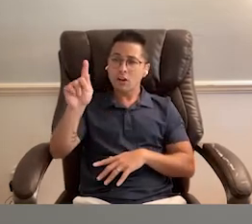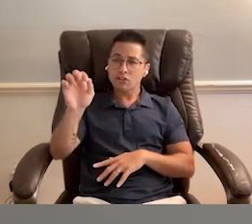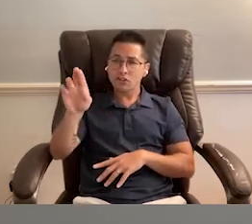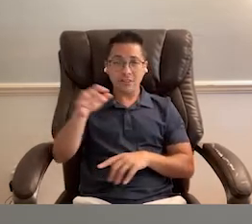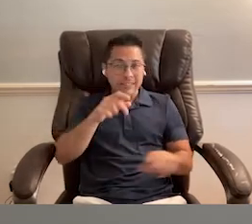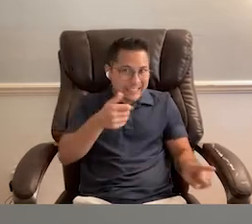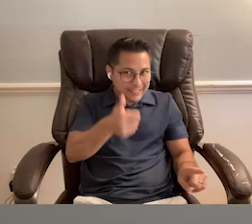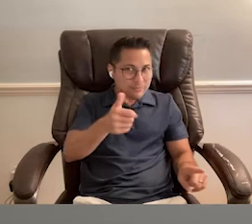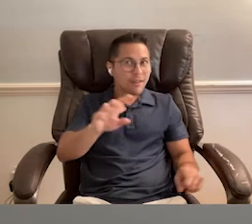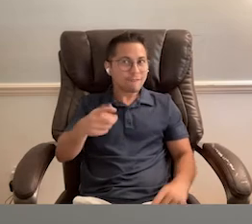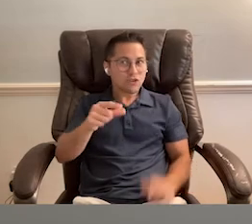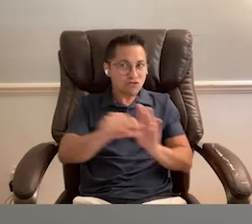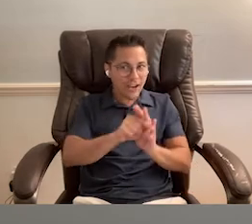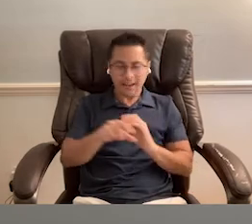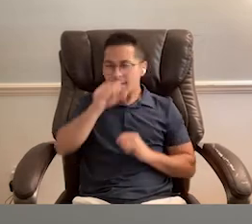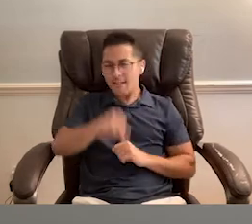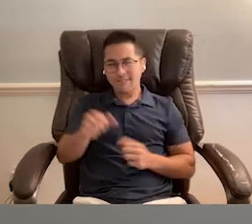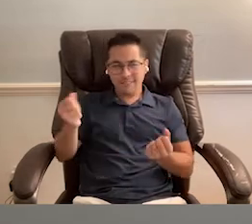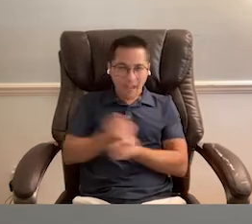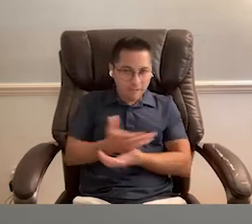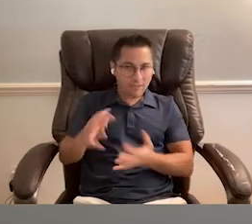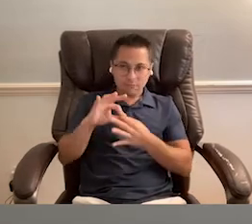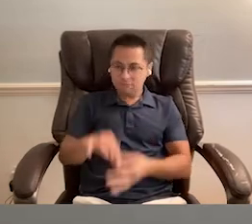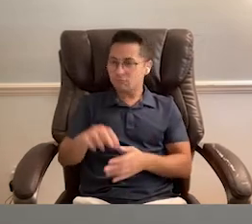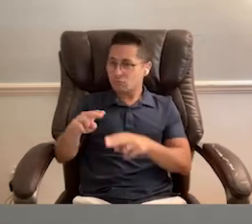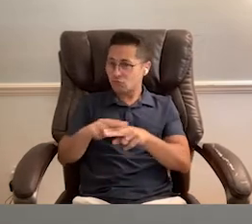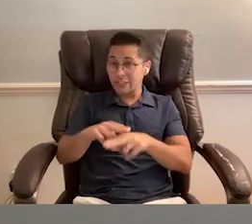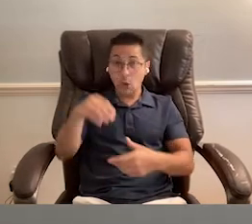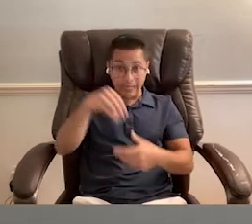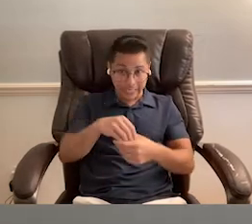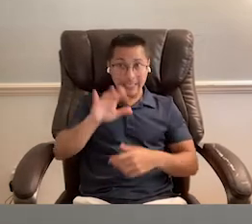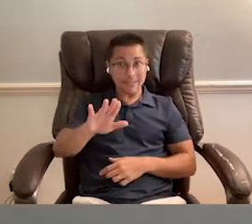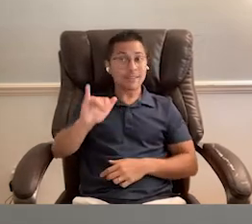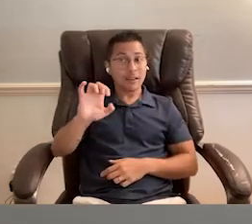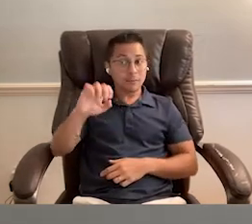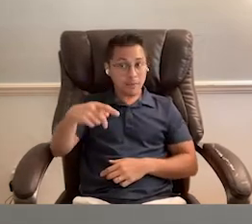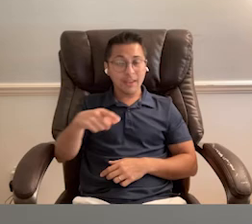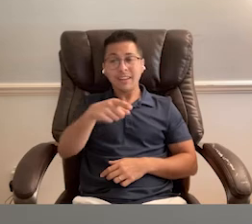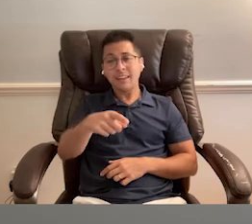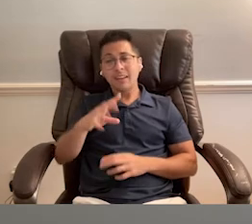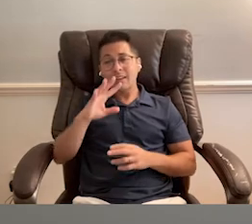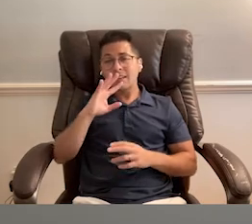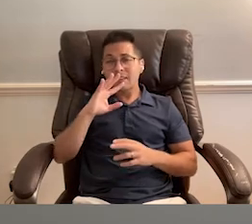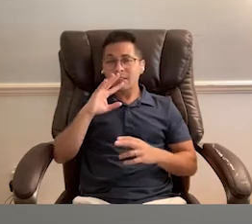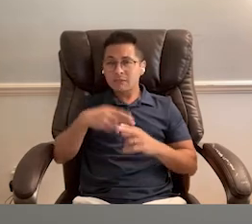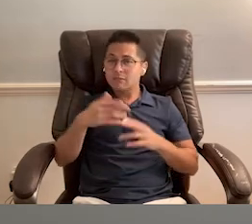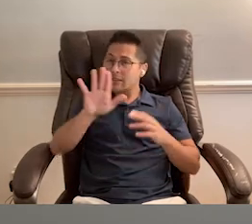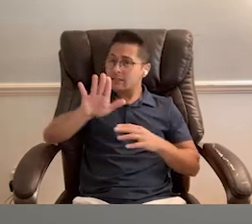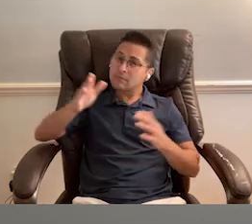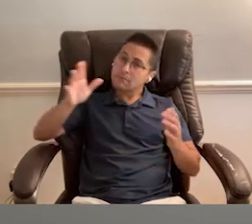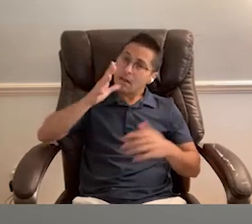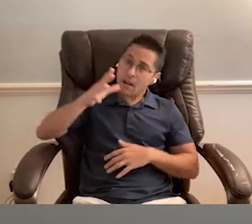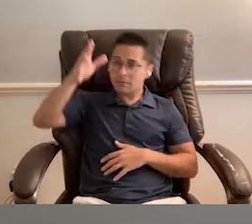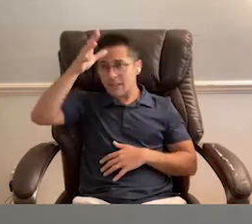he's a first grader, loves everything about trains. So in his IEP, he introduced his mom, his